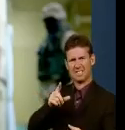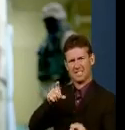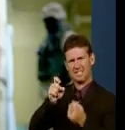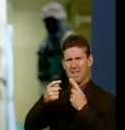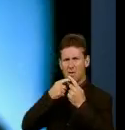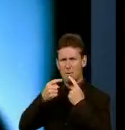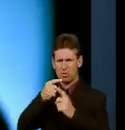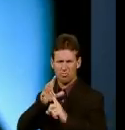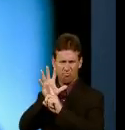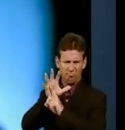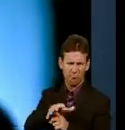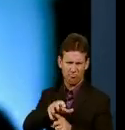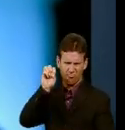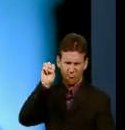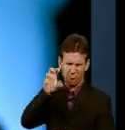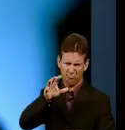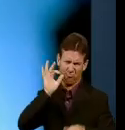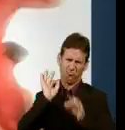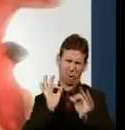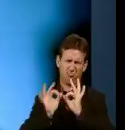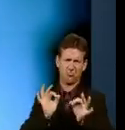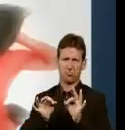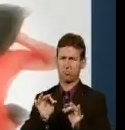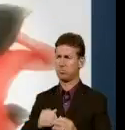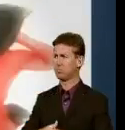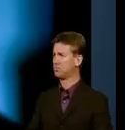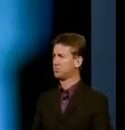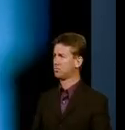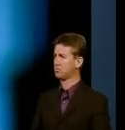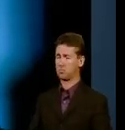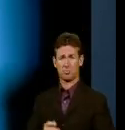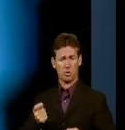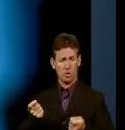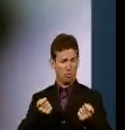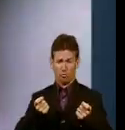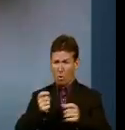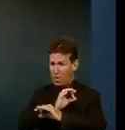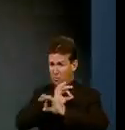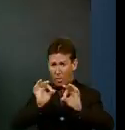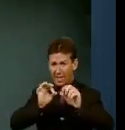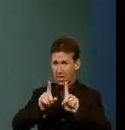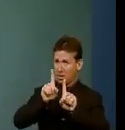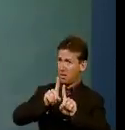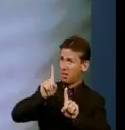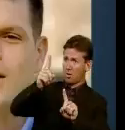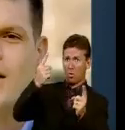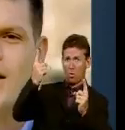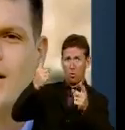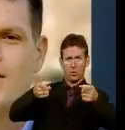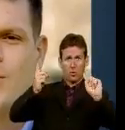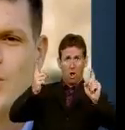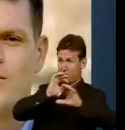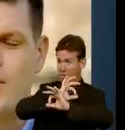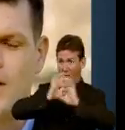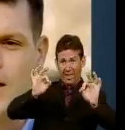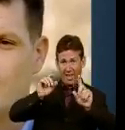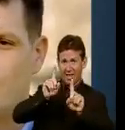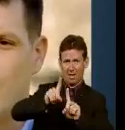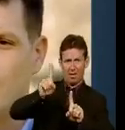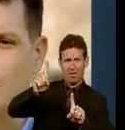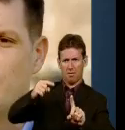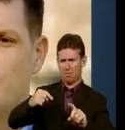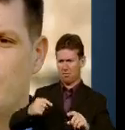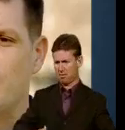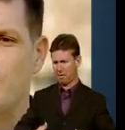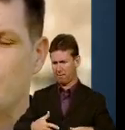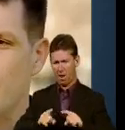prisoners. It was out of control. There were no lines. There was no clear idea who was in charge. In some ways, it felt like a high school